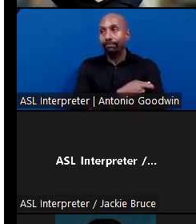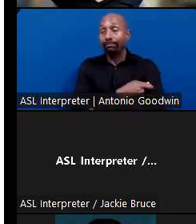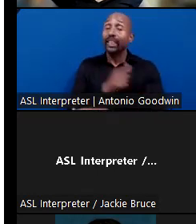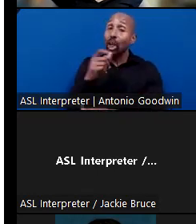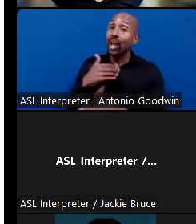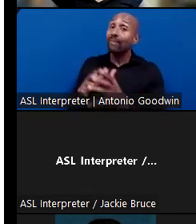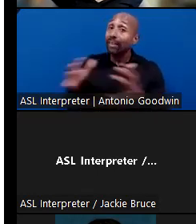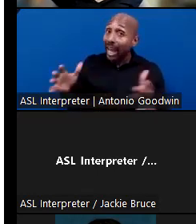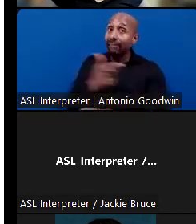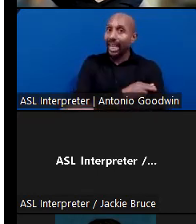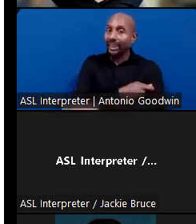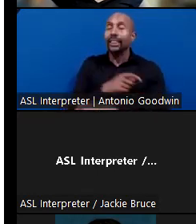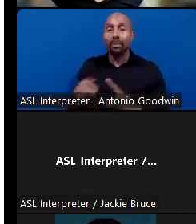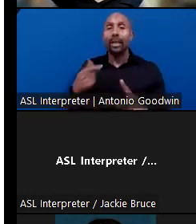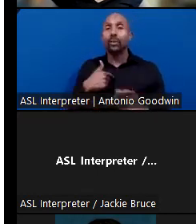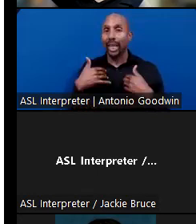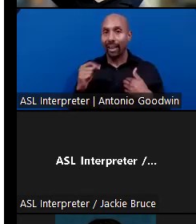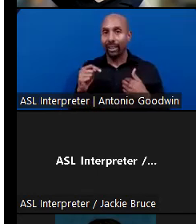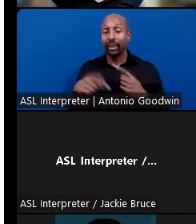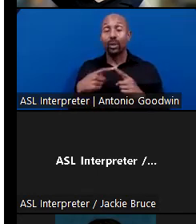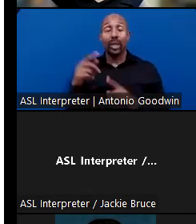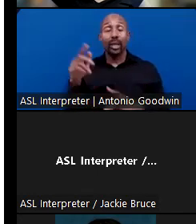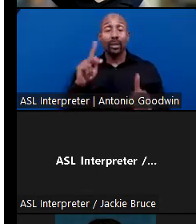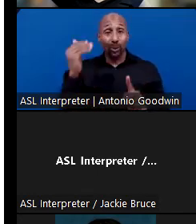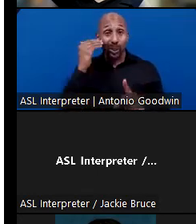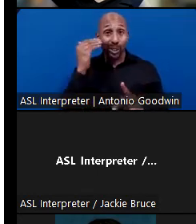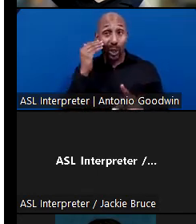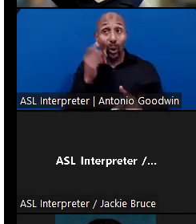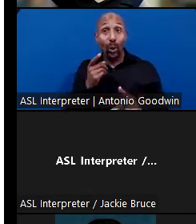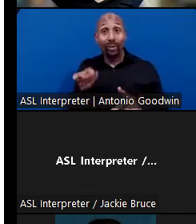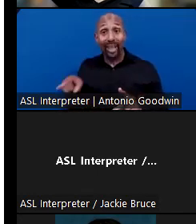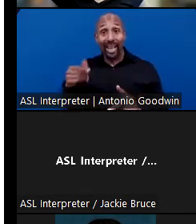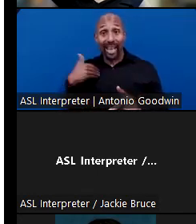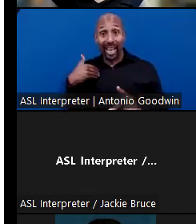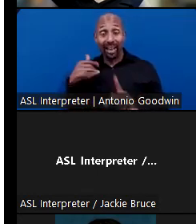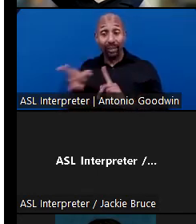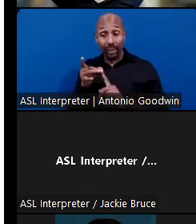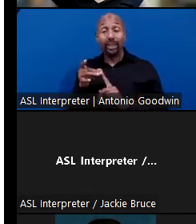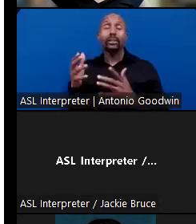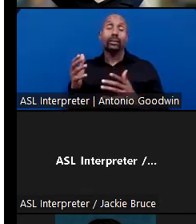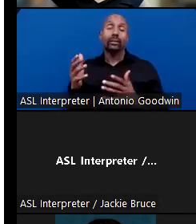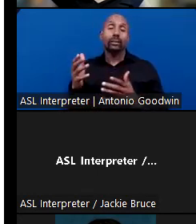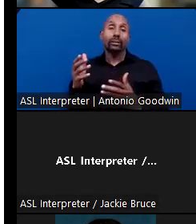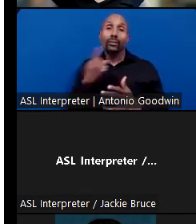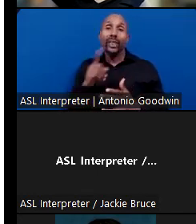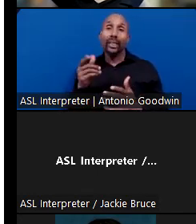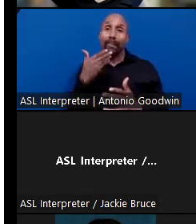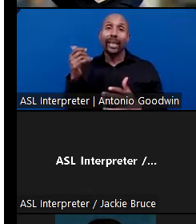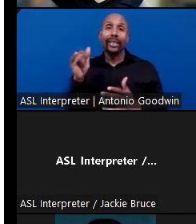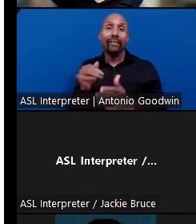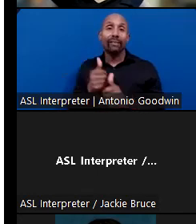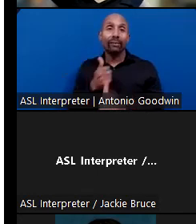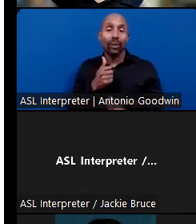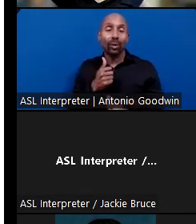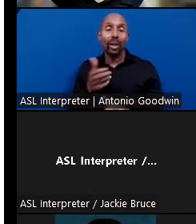when people know they have it, they really want to avoid passing it and make sure to cover either isolate or